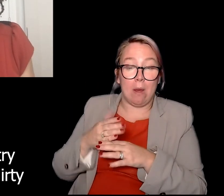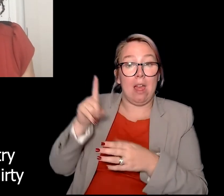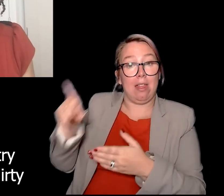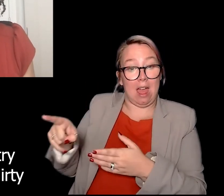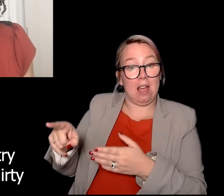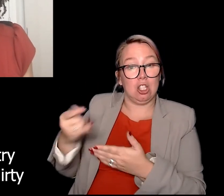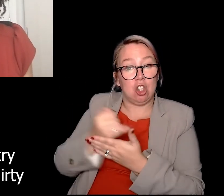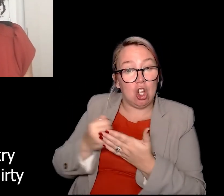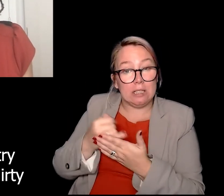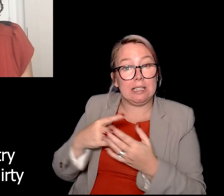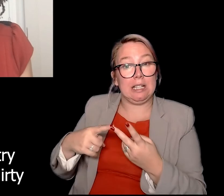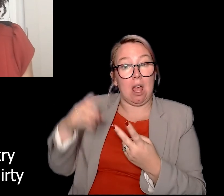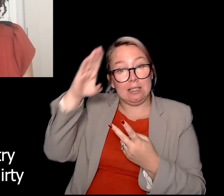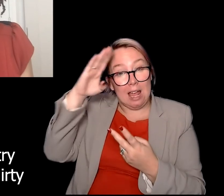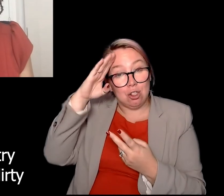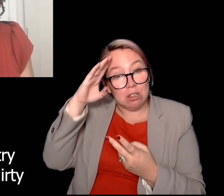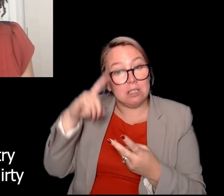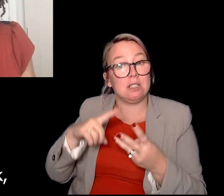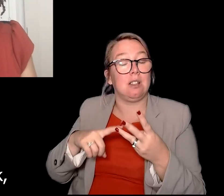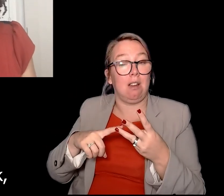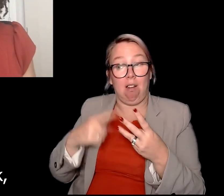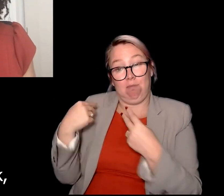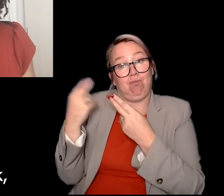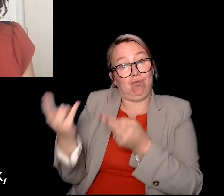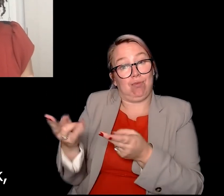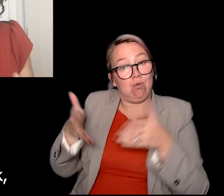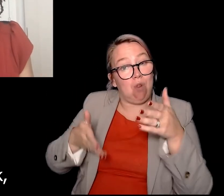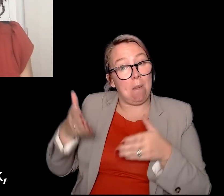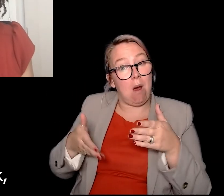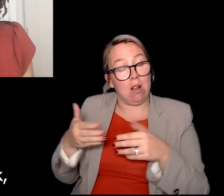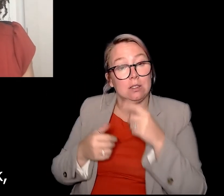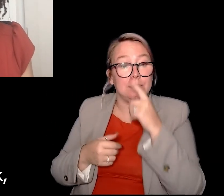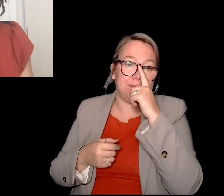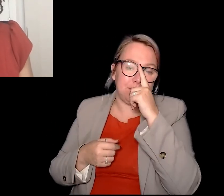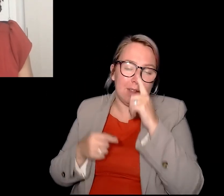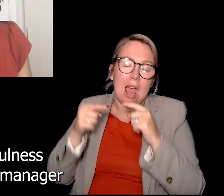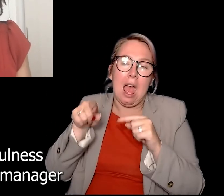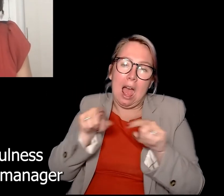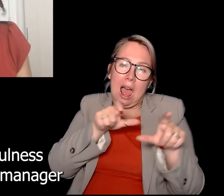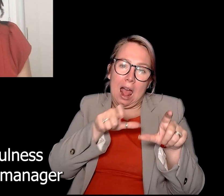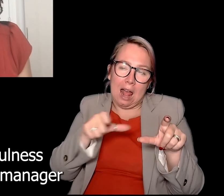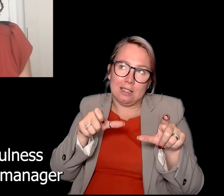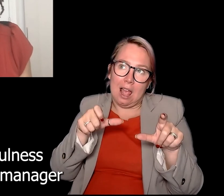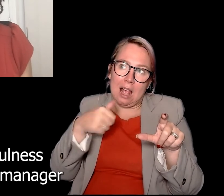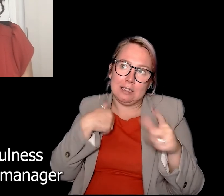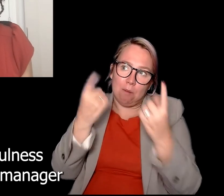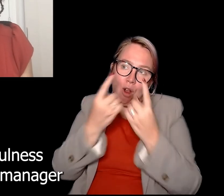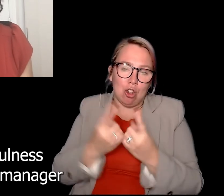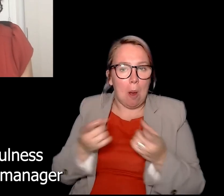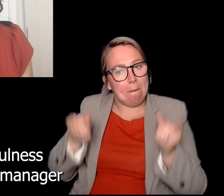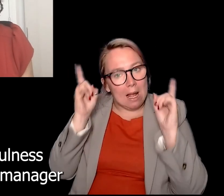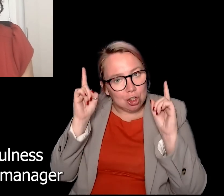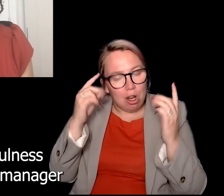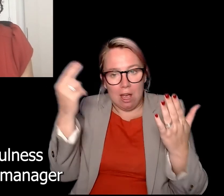The trend in the industry is to really focus on dull, dirty, or dangerous tasks that put people at risk. But there's also a thoughtfulness